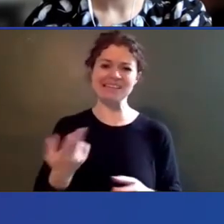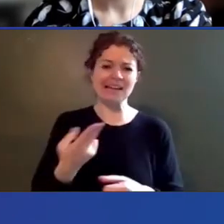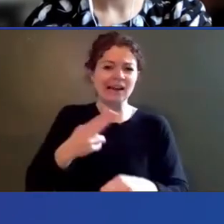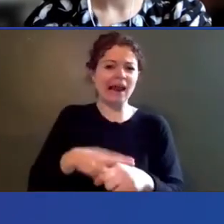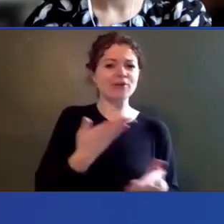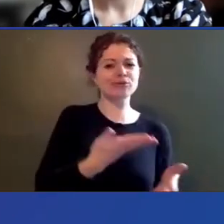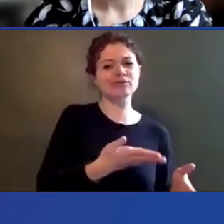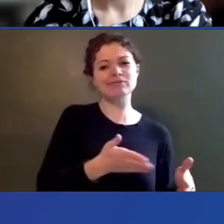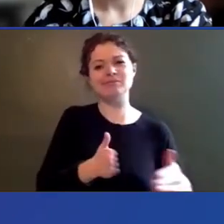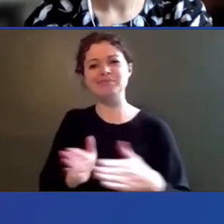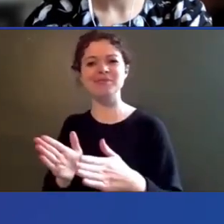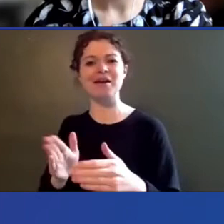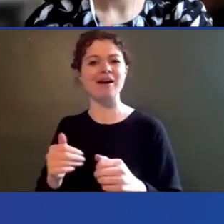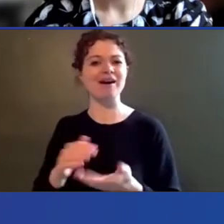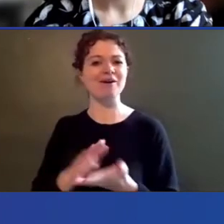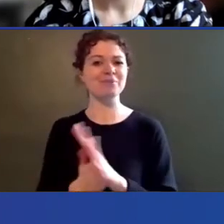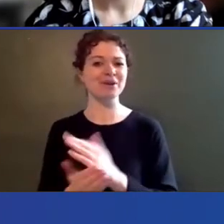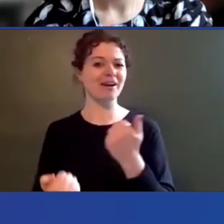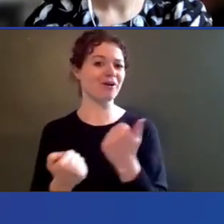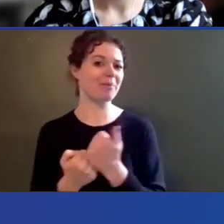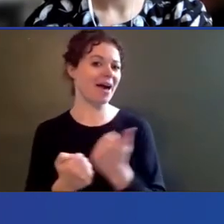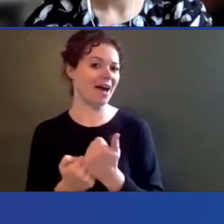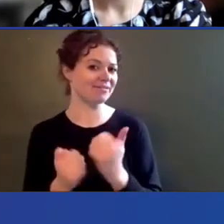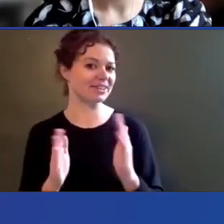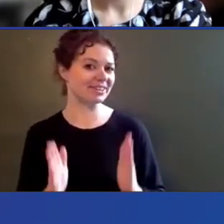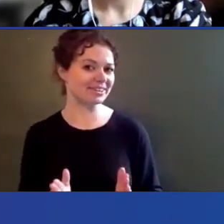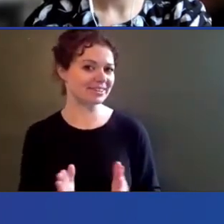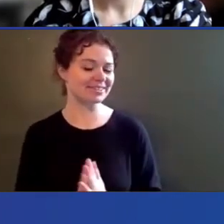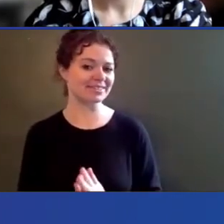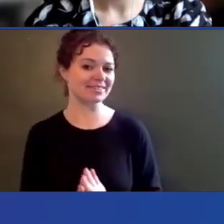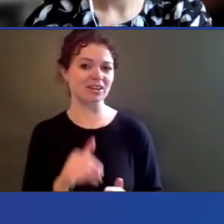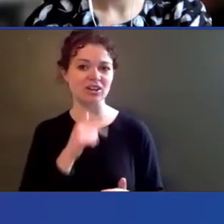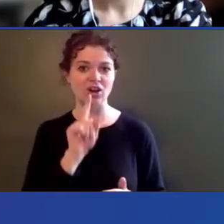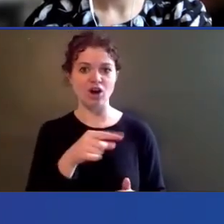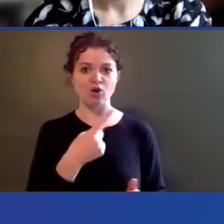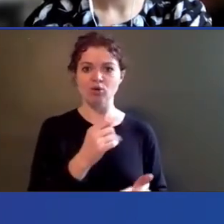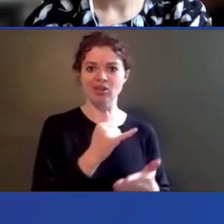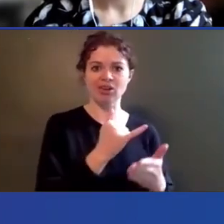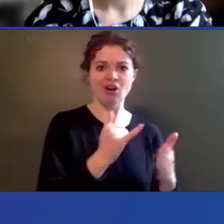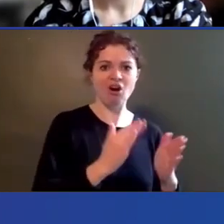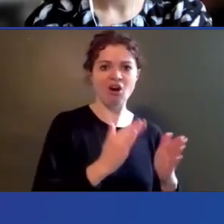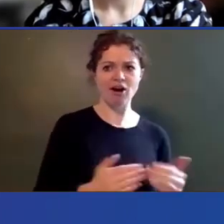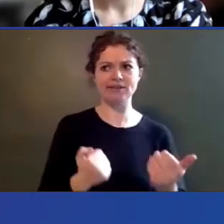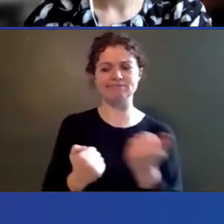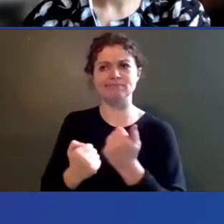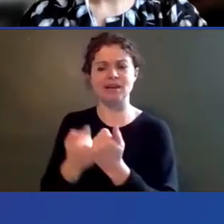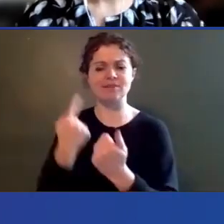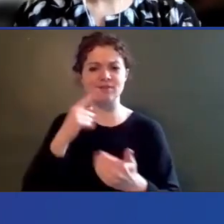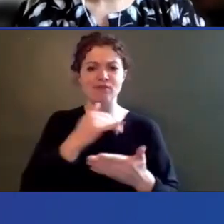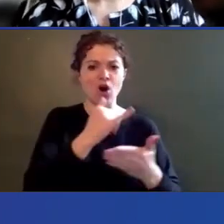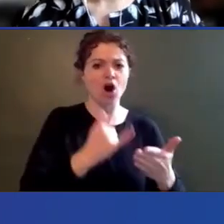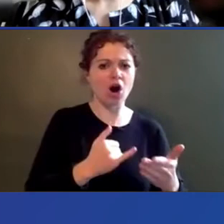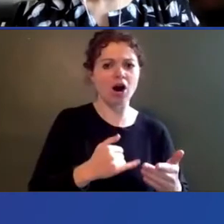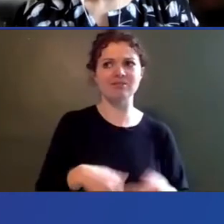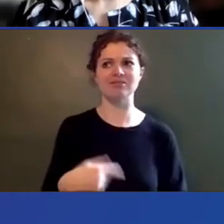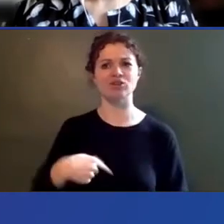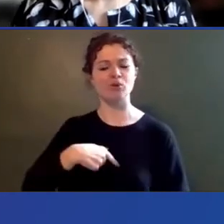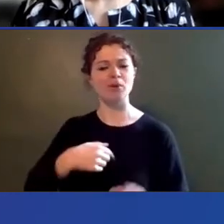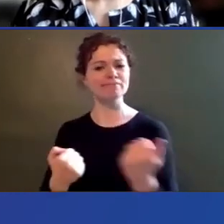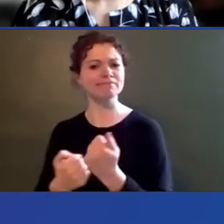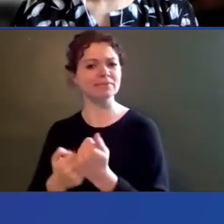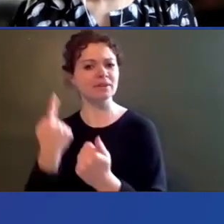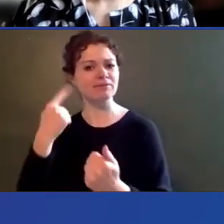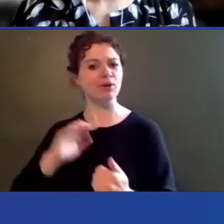we're advocating not only for ourselves as artists, but advocating, like I said, for our students, the communities that we serve. And in turn, that then helps